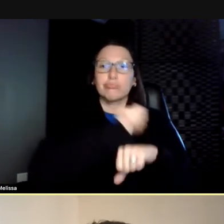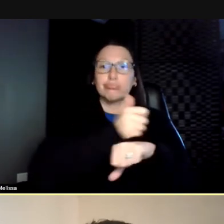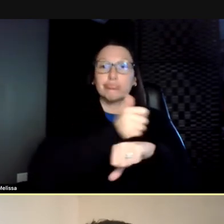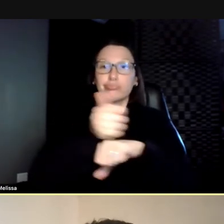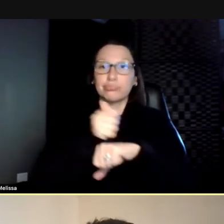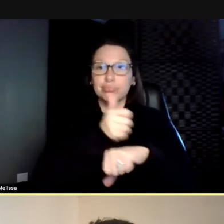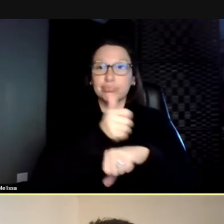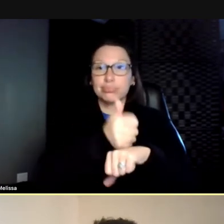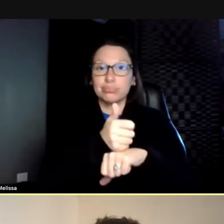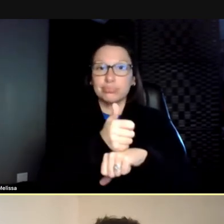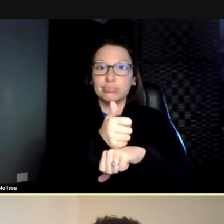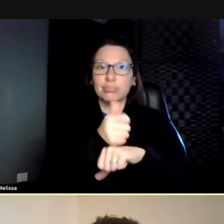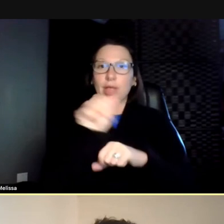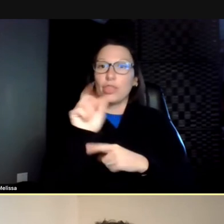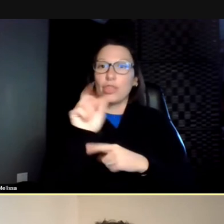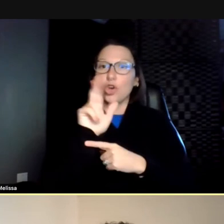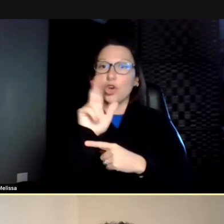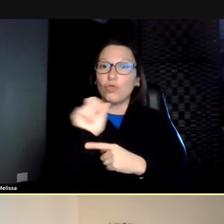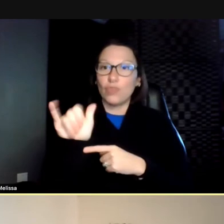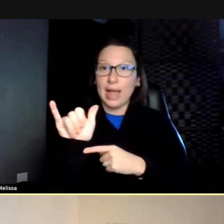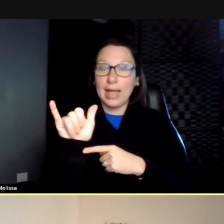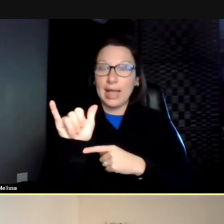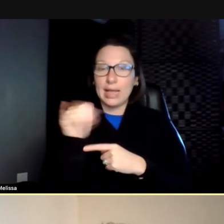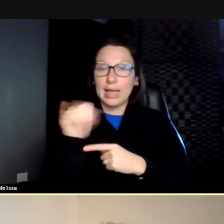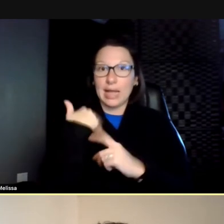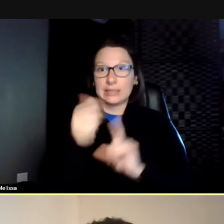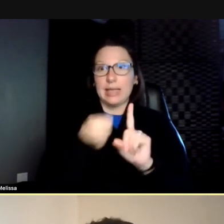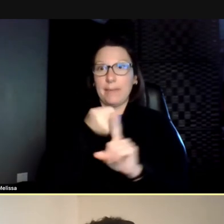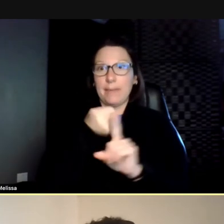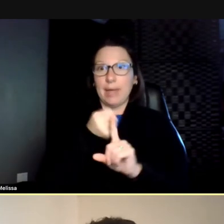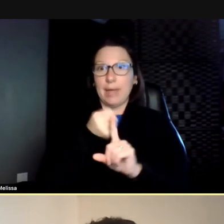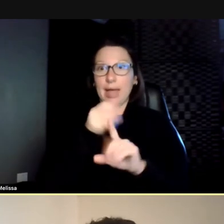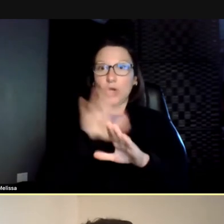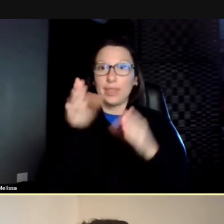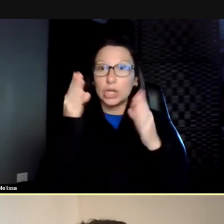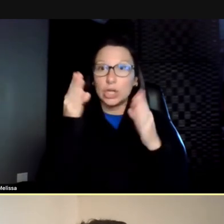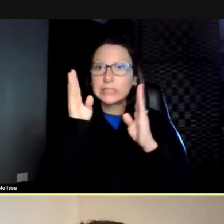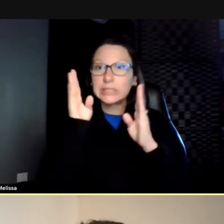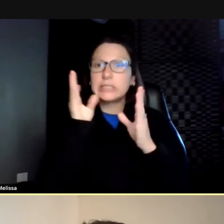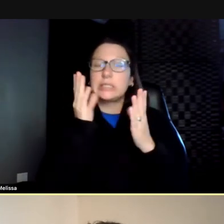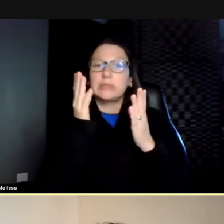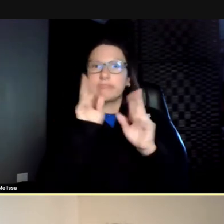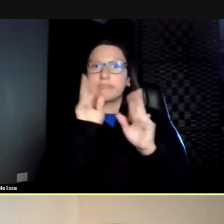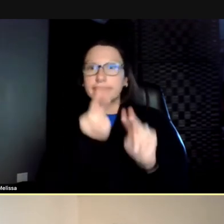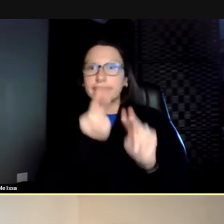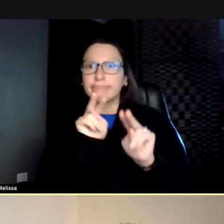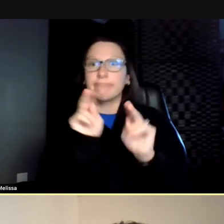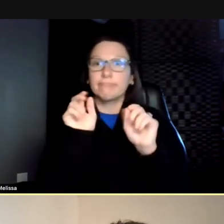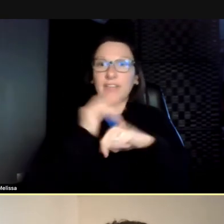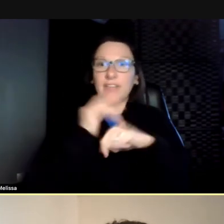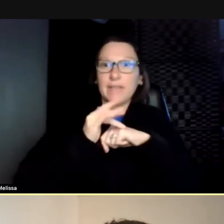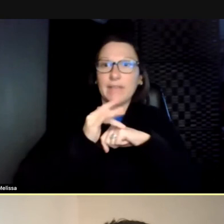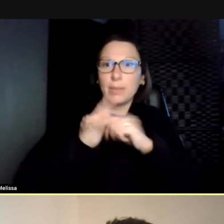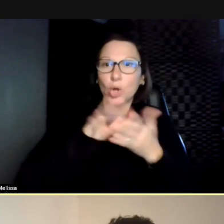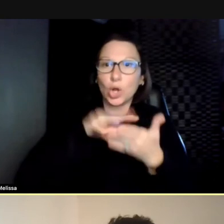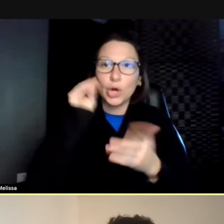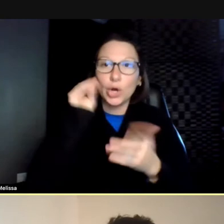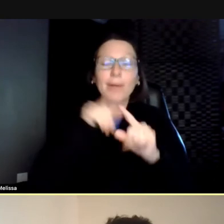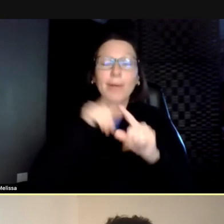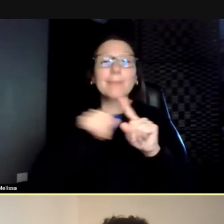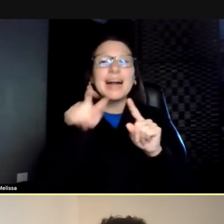impact on a student's attending and ability to visually show availability for learning. Okay, but that's not the same thing